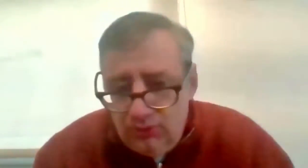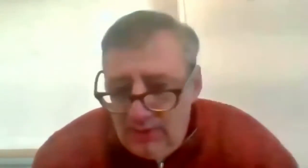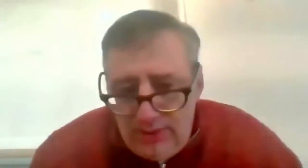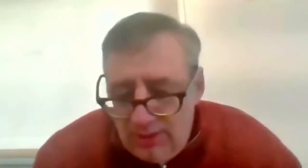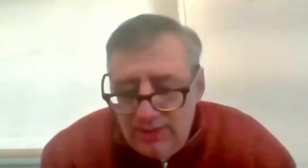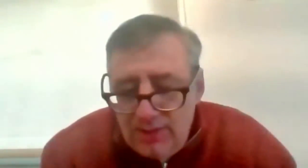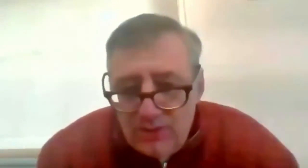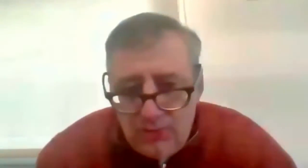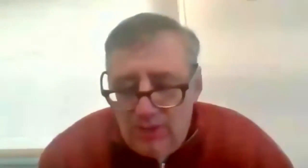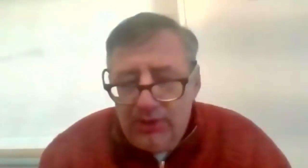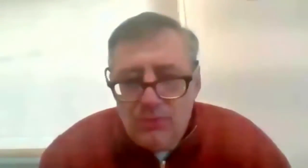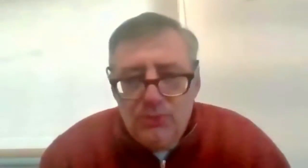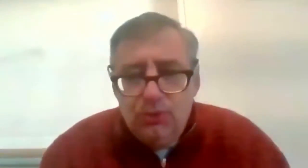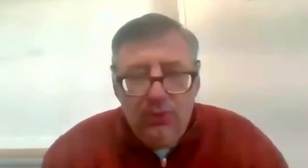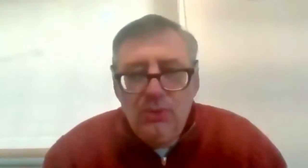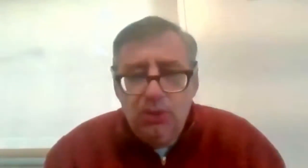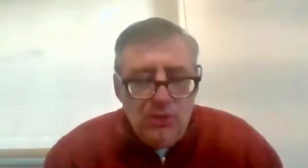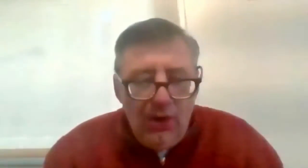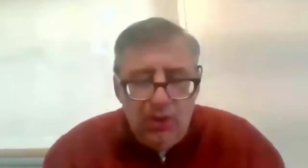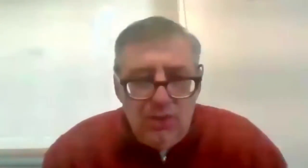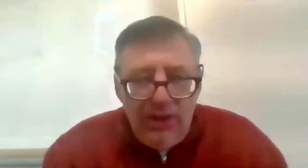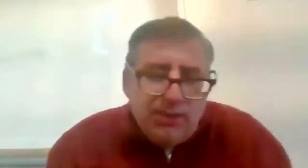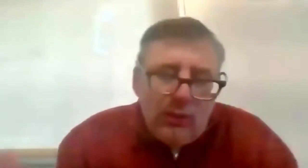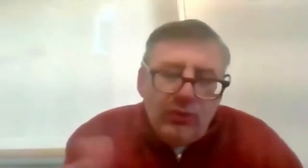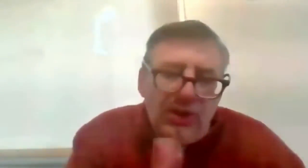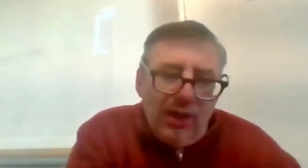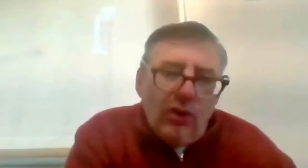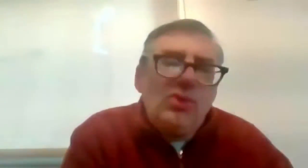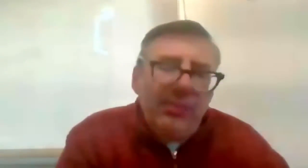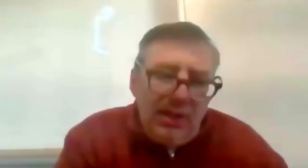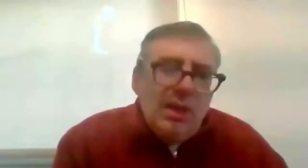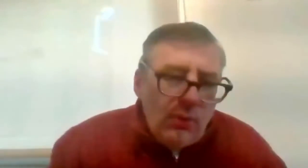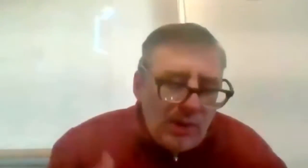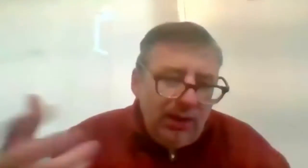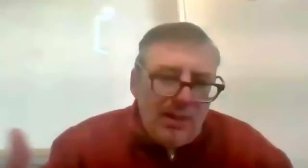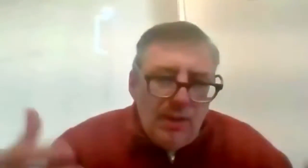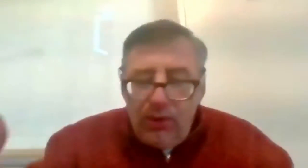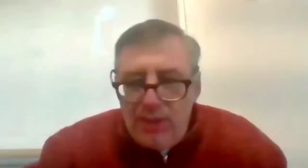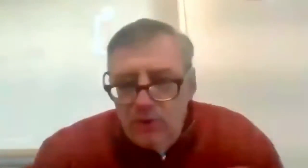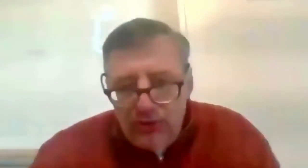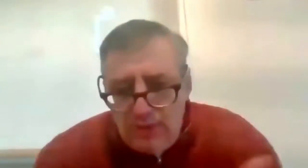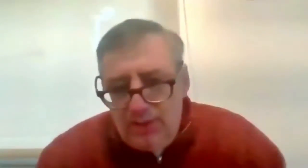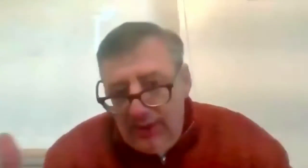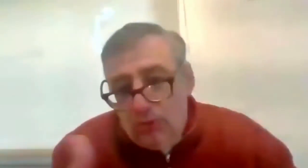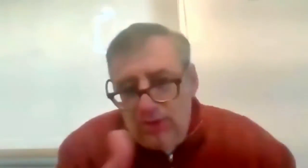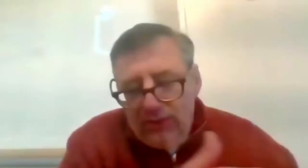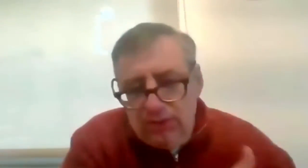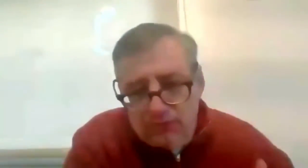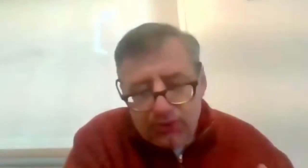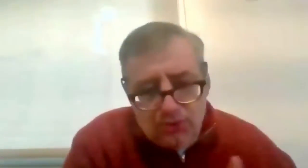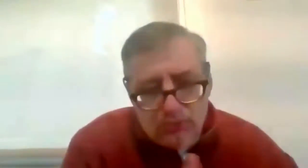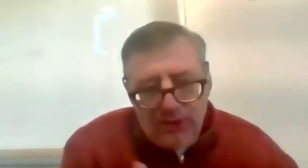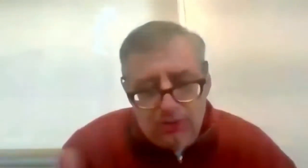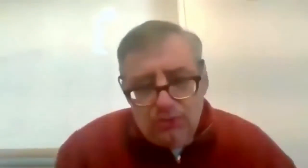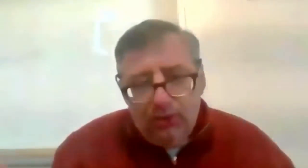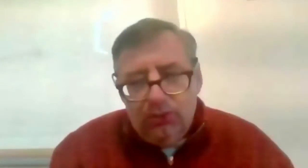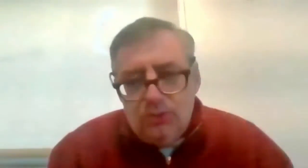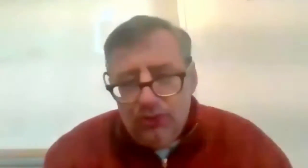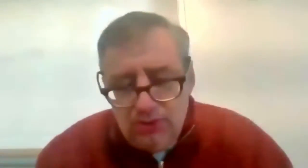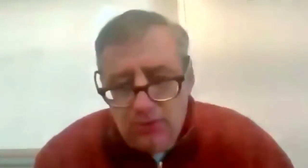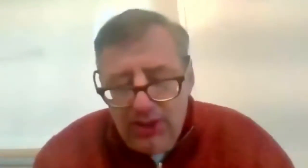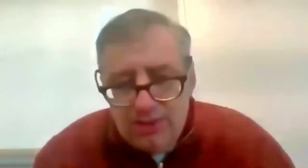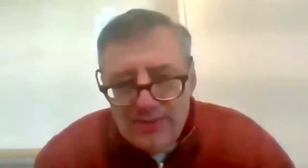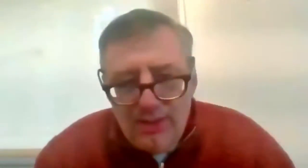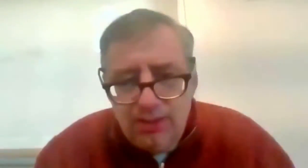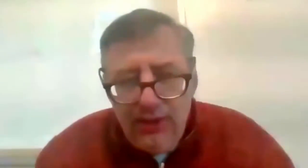to foster the prosecution of Jews was a very